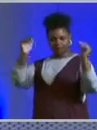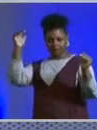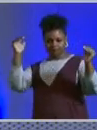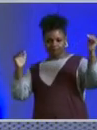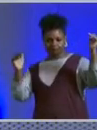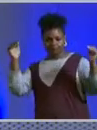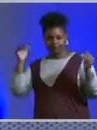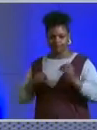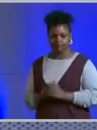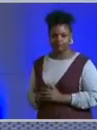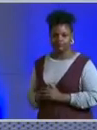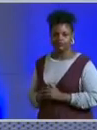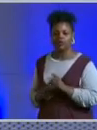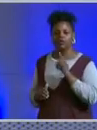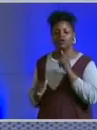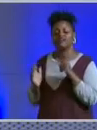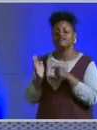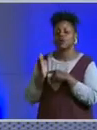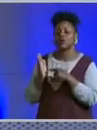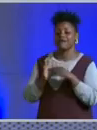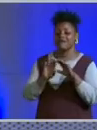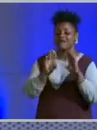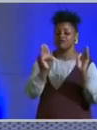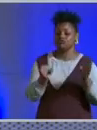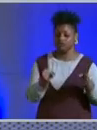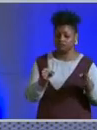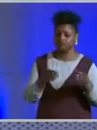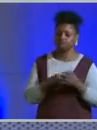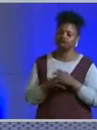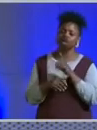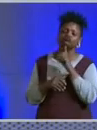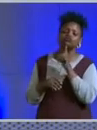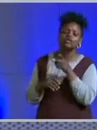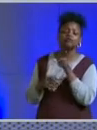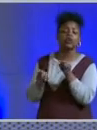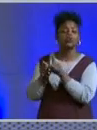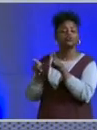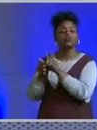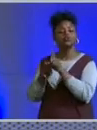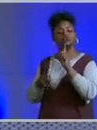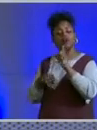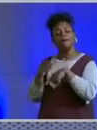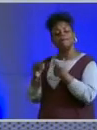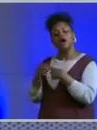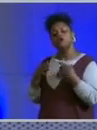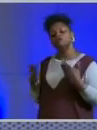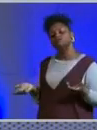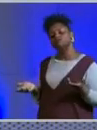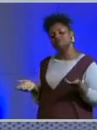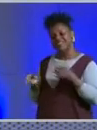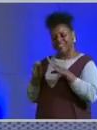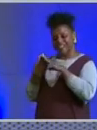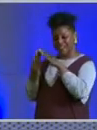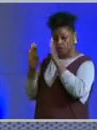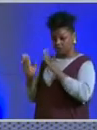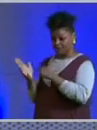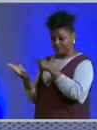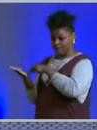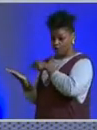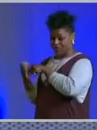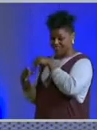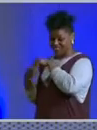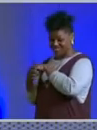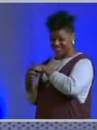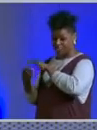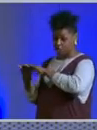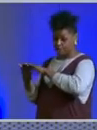talk affordable housing, we also are really talking about housing affordability in our communities, in our